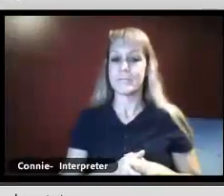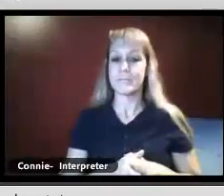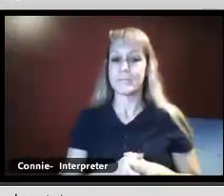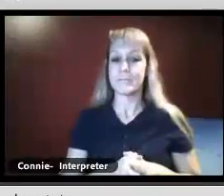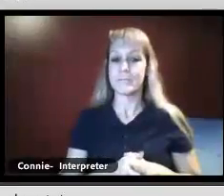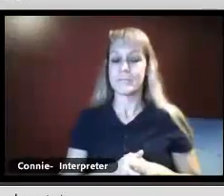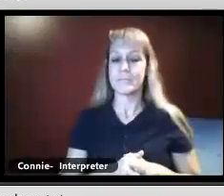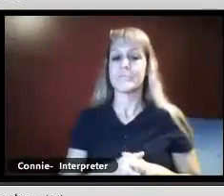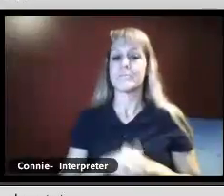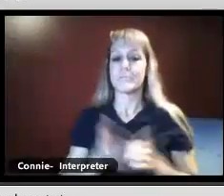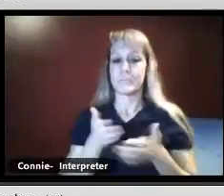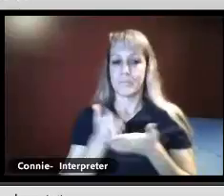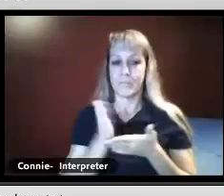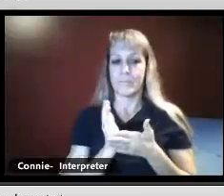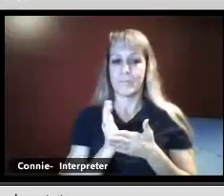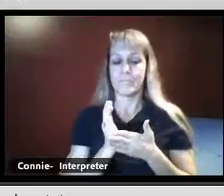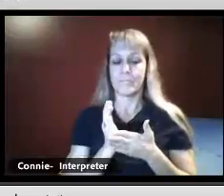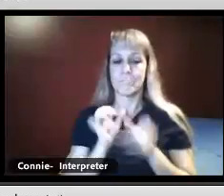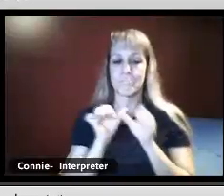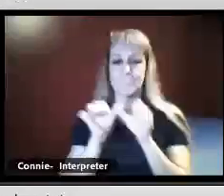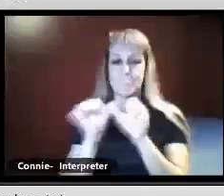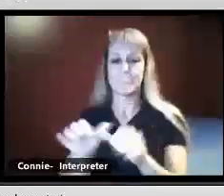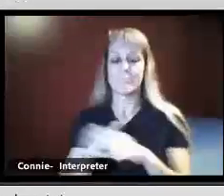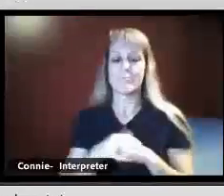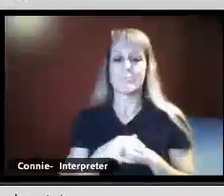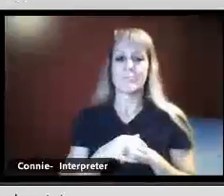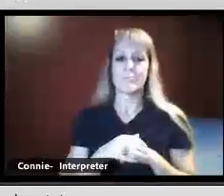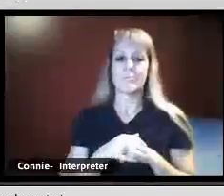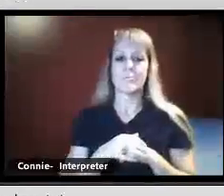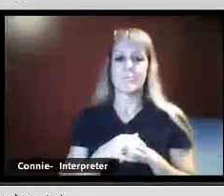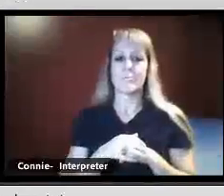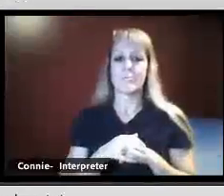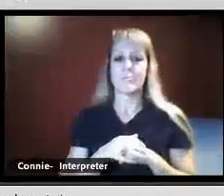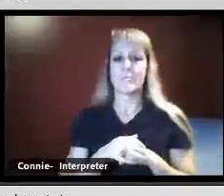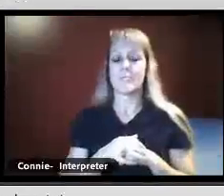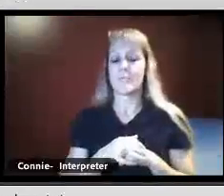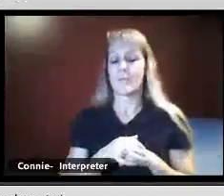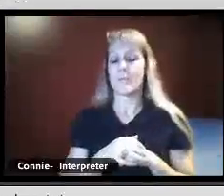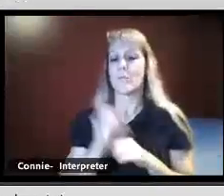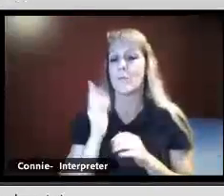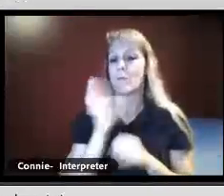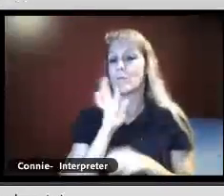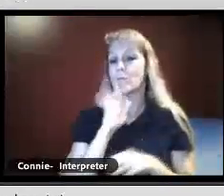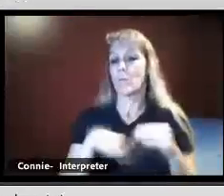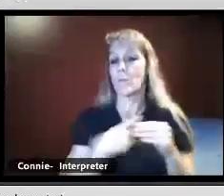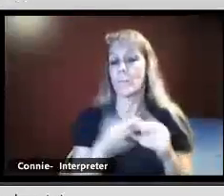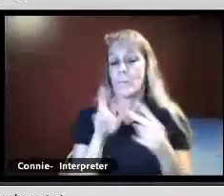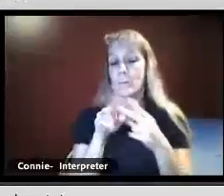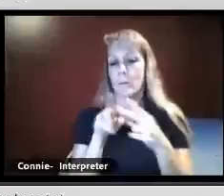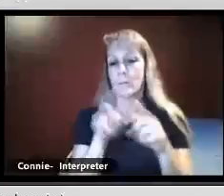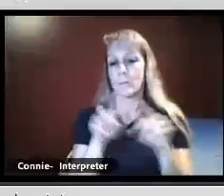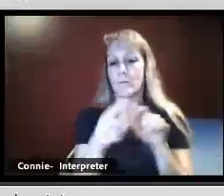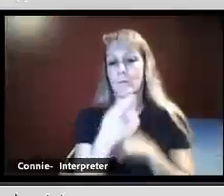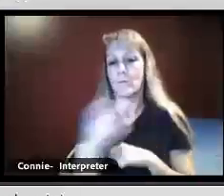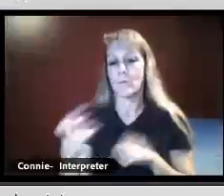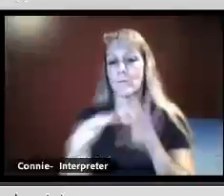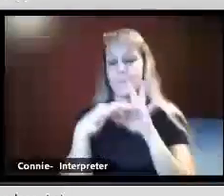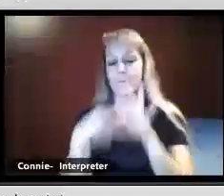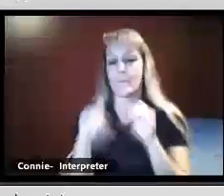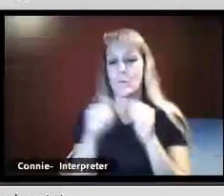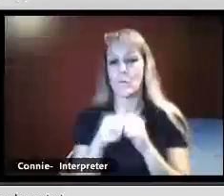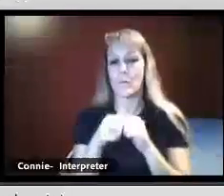All right, going to move along. I'm going to leave FET for a moment and talk about a couple of resources related to the